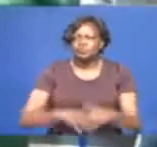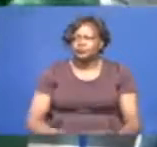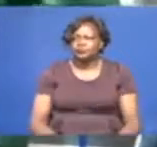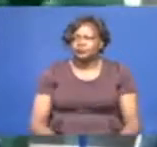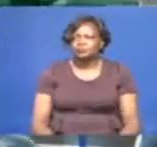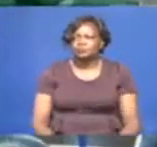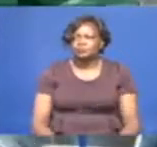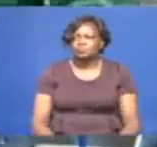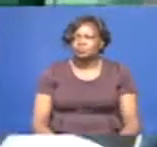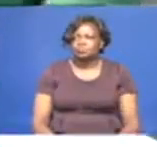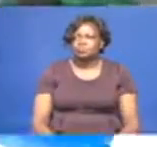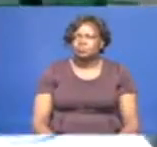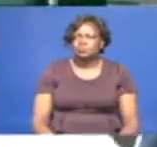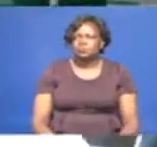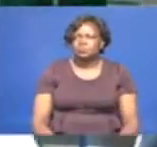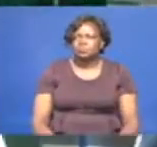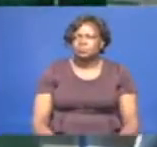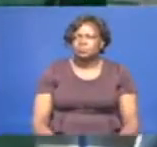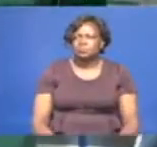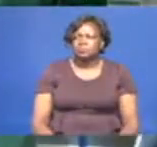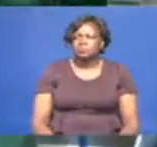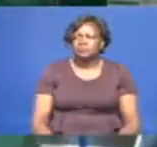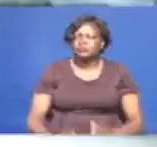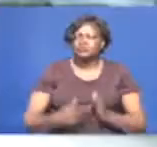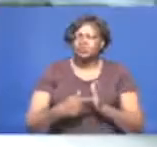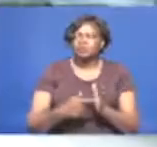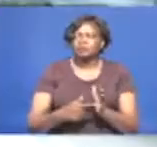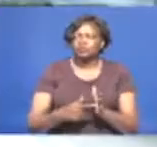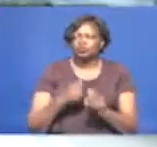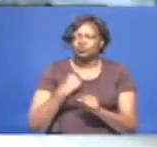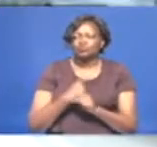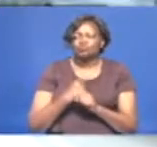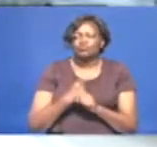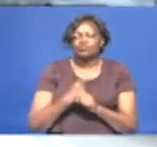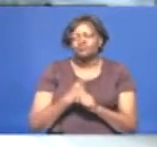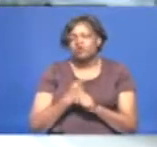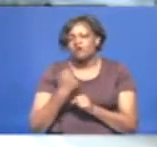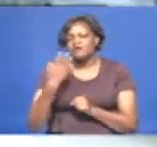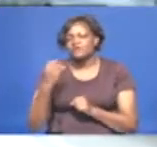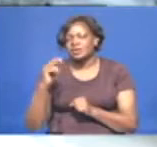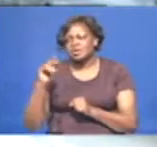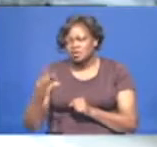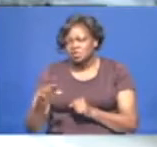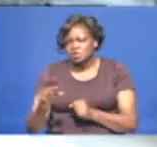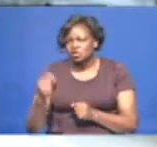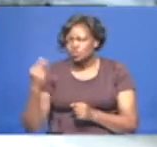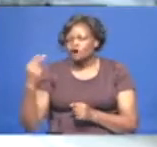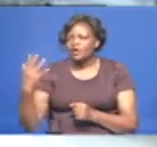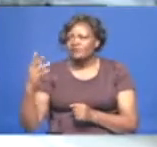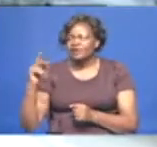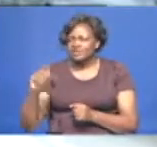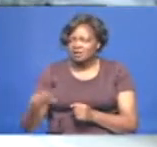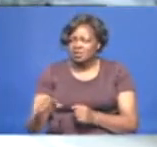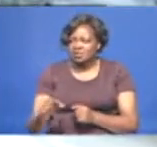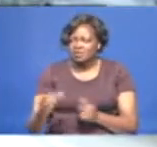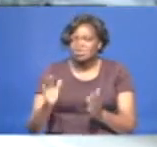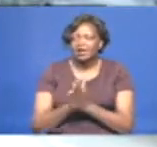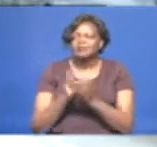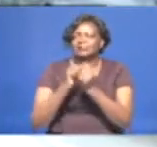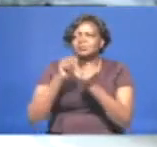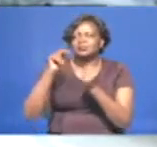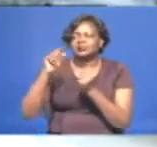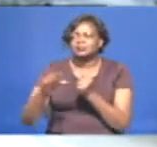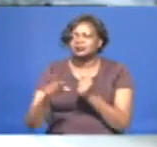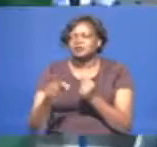machine. It's set. For example, you're doing the 50 kg bags, the 25 kg bags, and the 10 kg bags. So for the 50